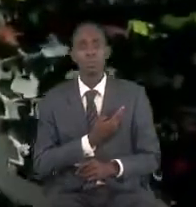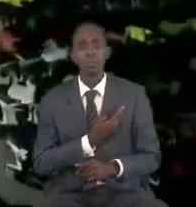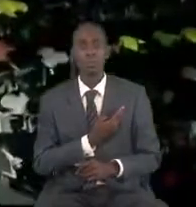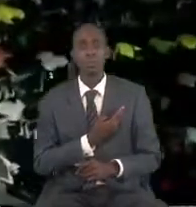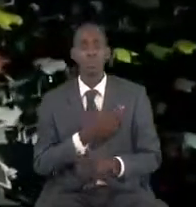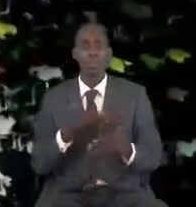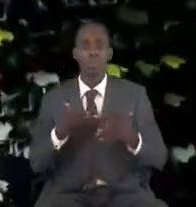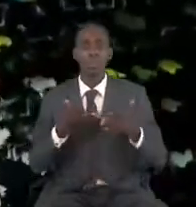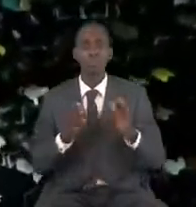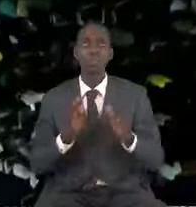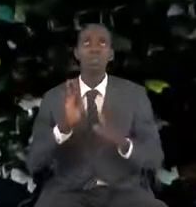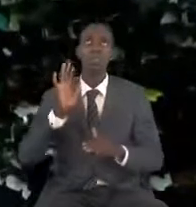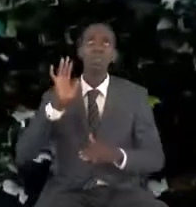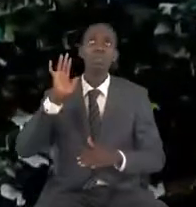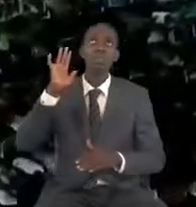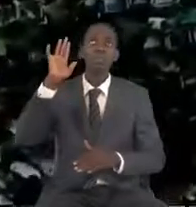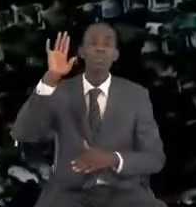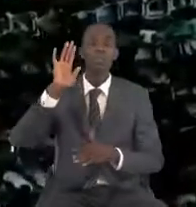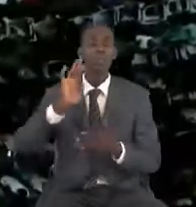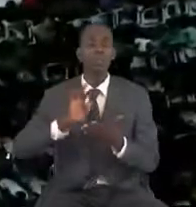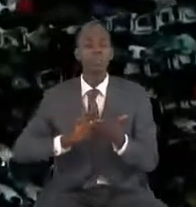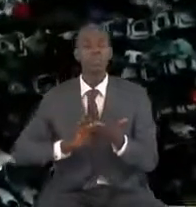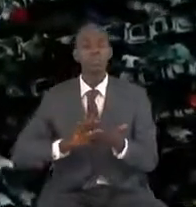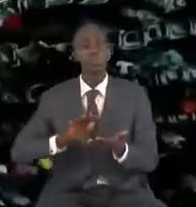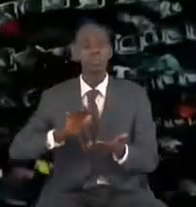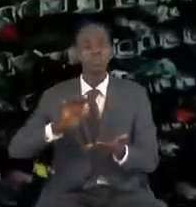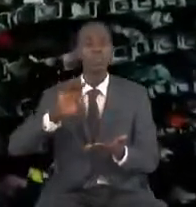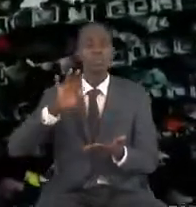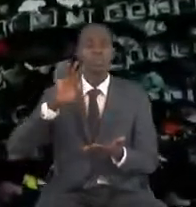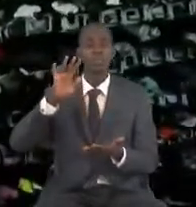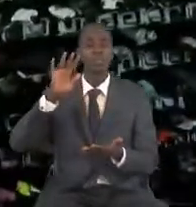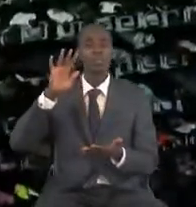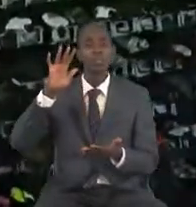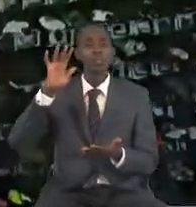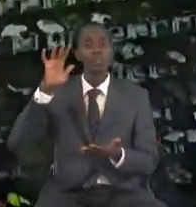Let your glory